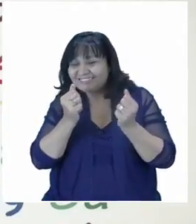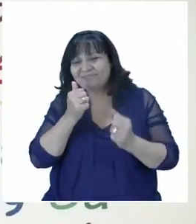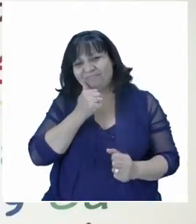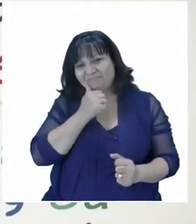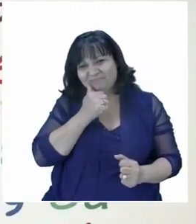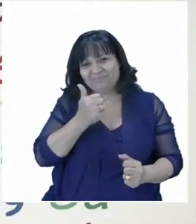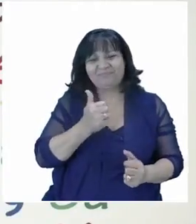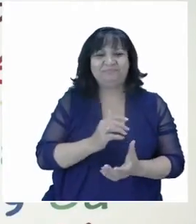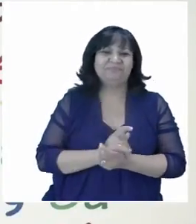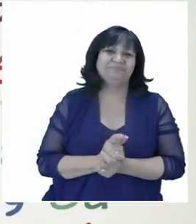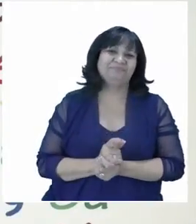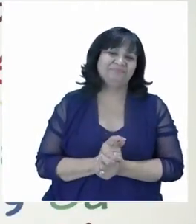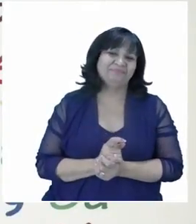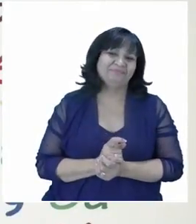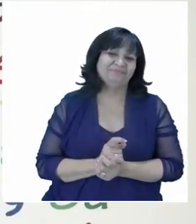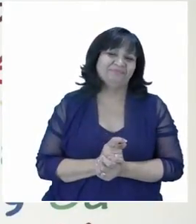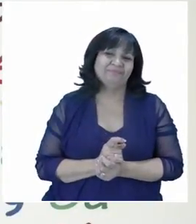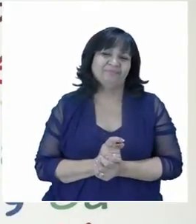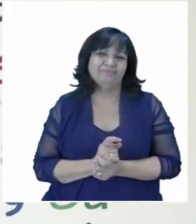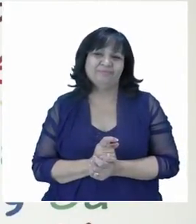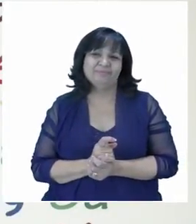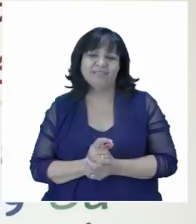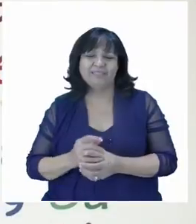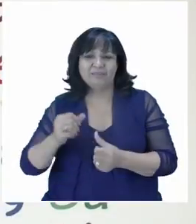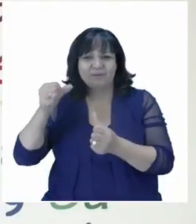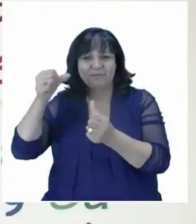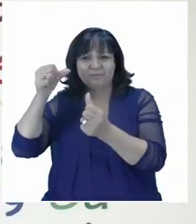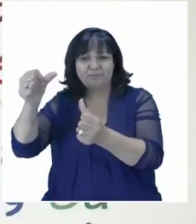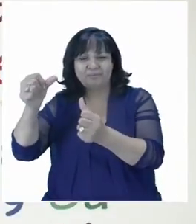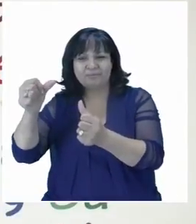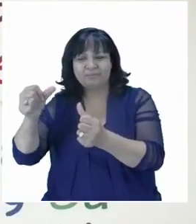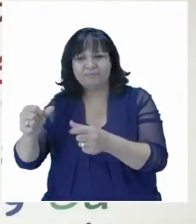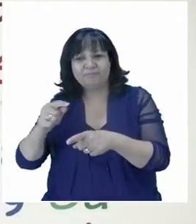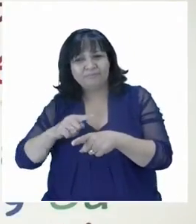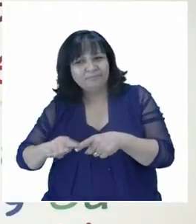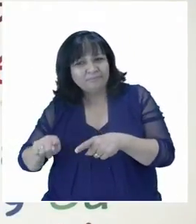So I'm going to stick my carrot here.